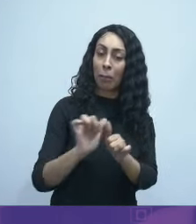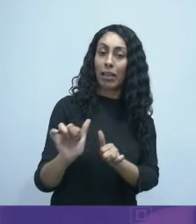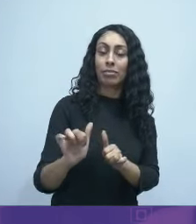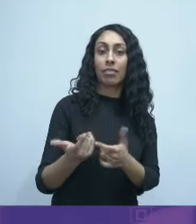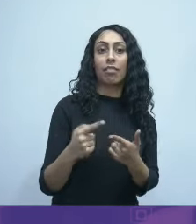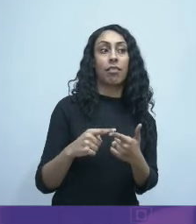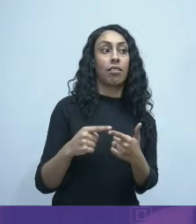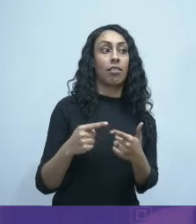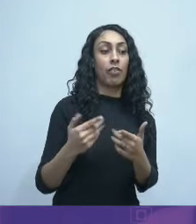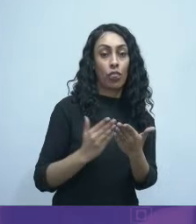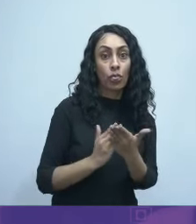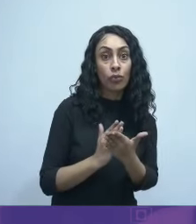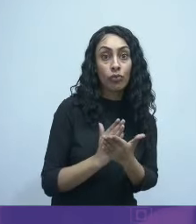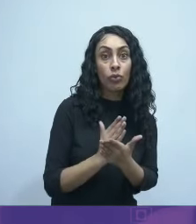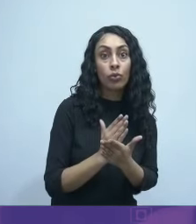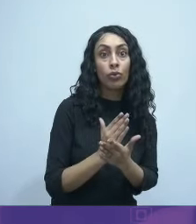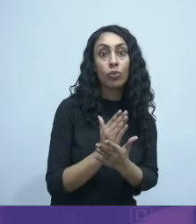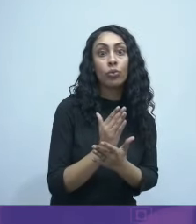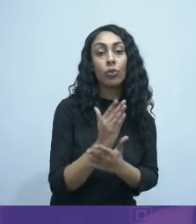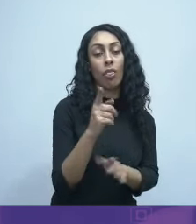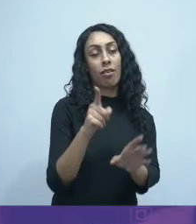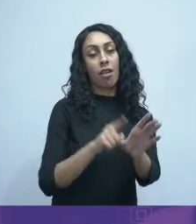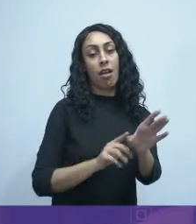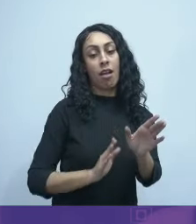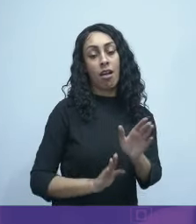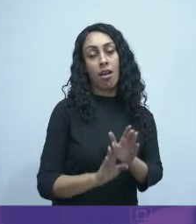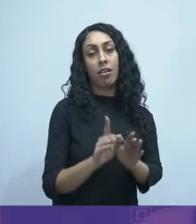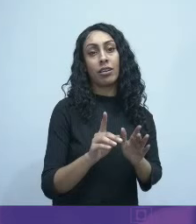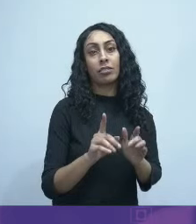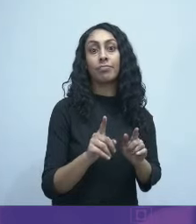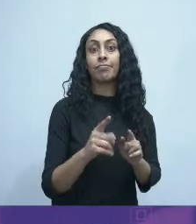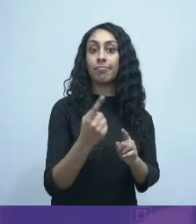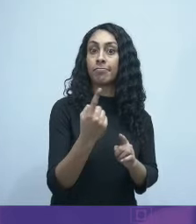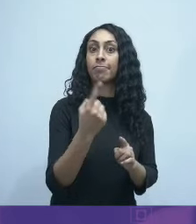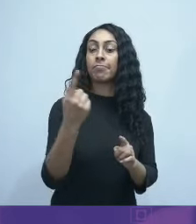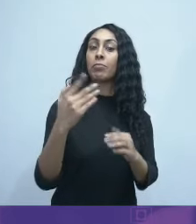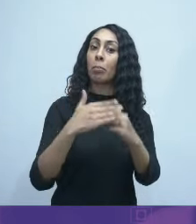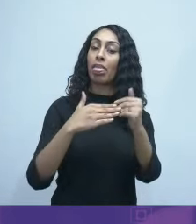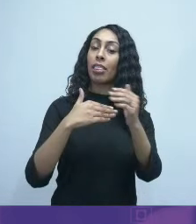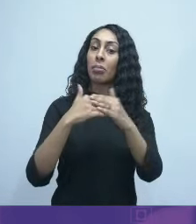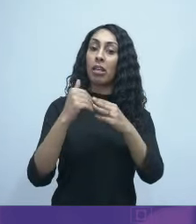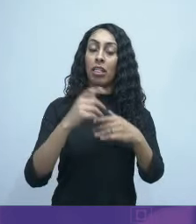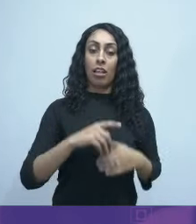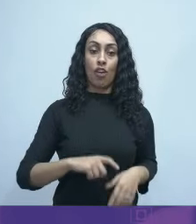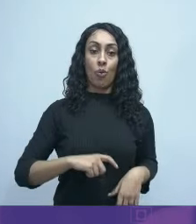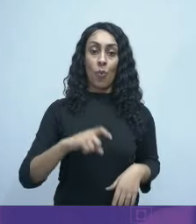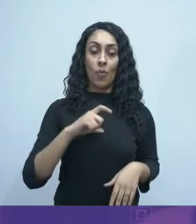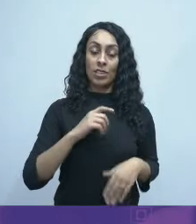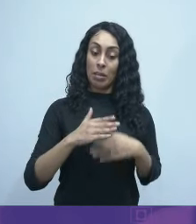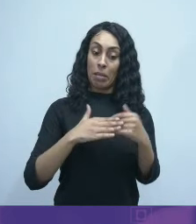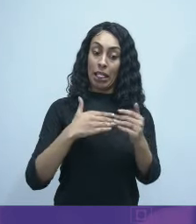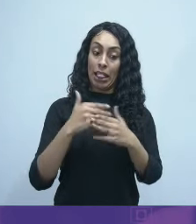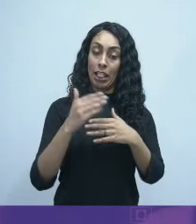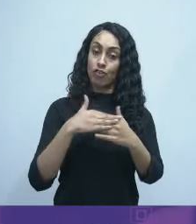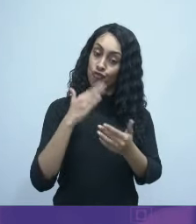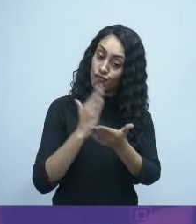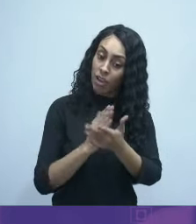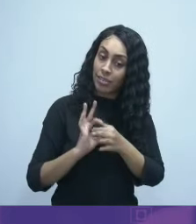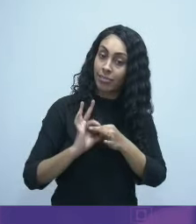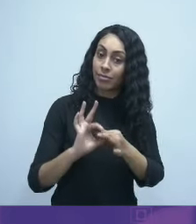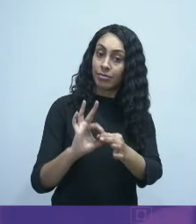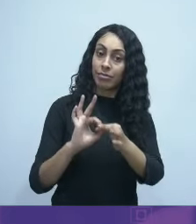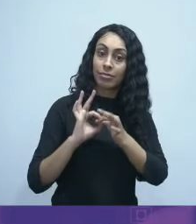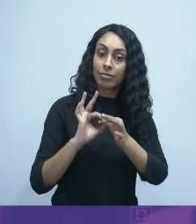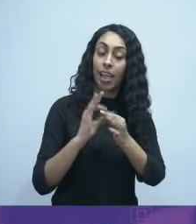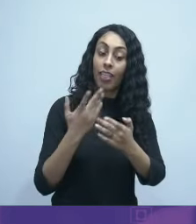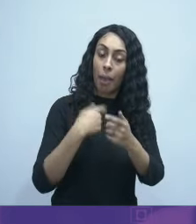but right the way through the year. And you build confidence, and you build trust, and you build a